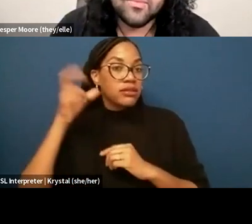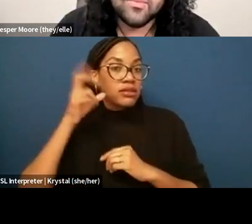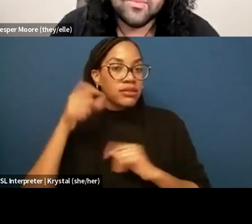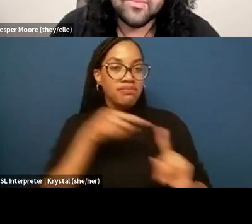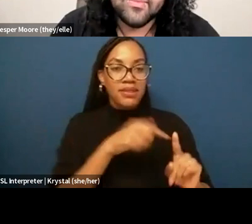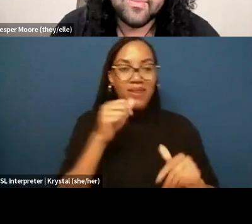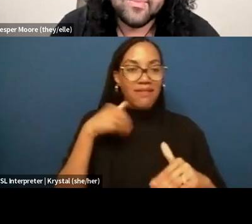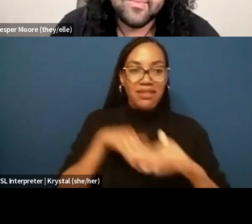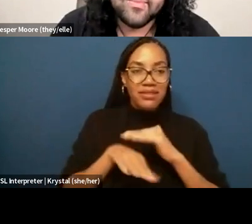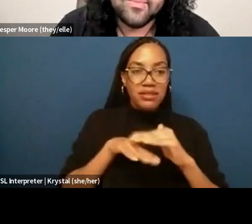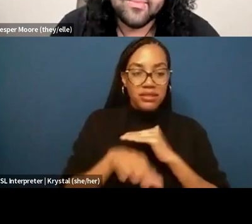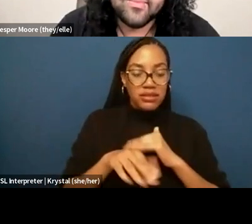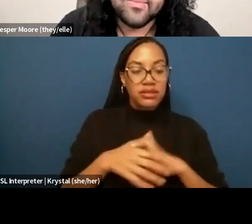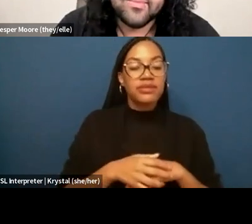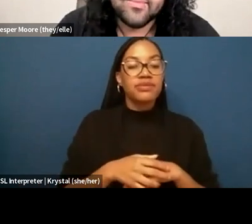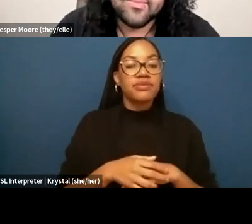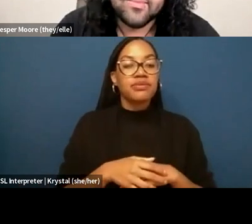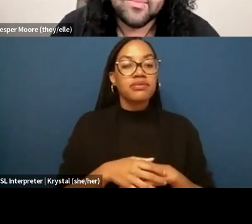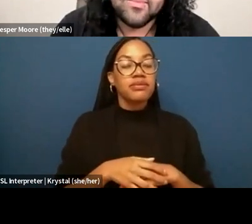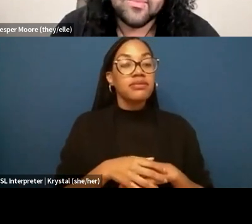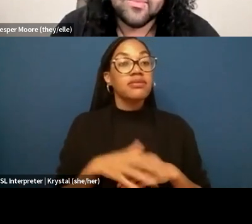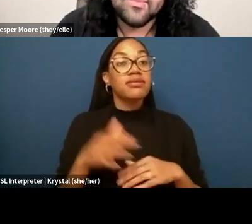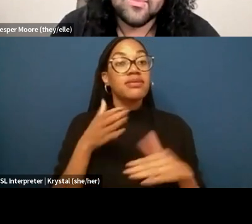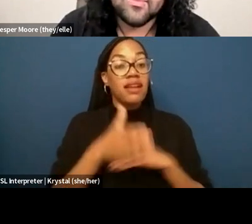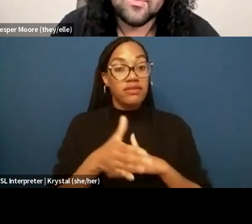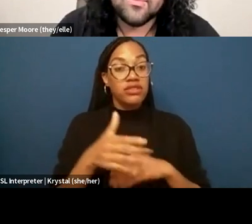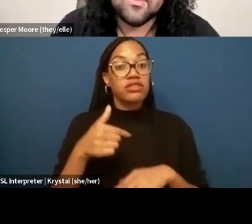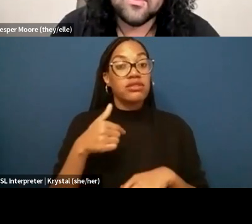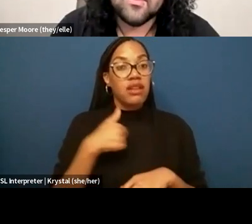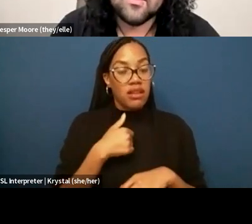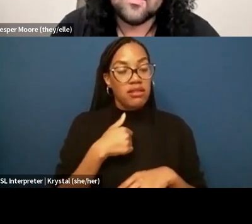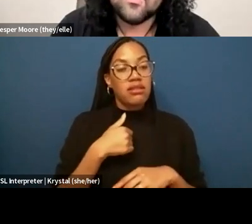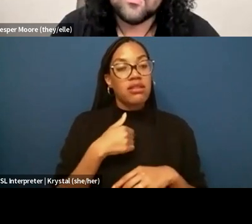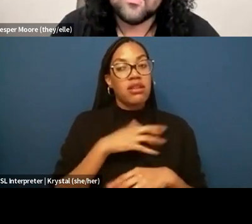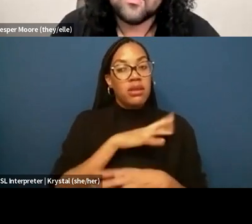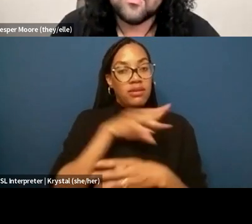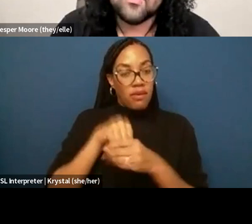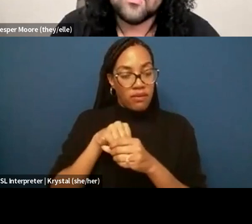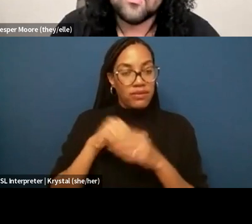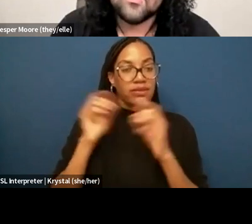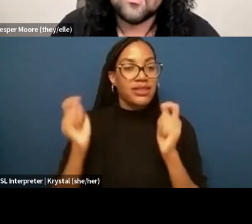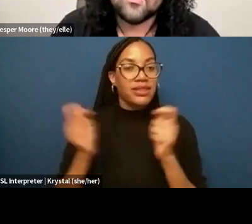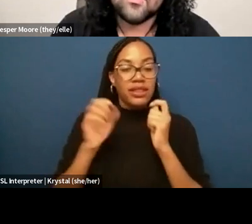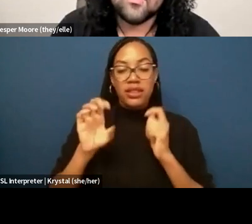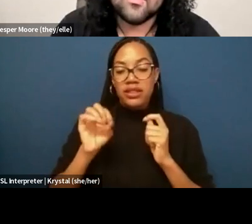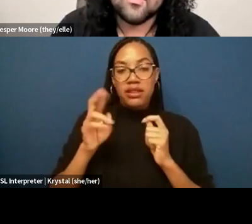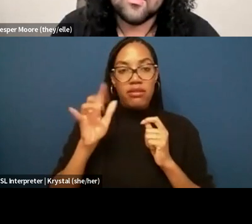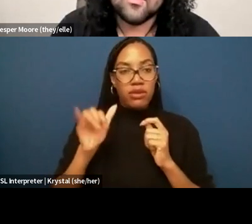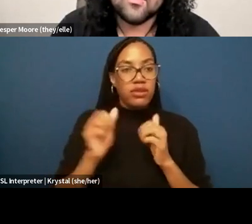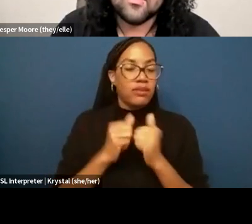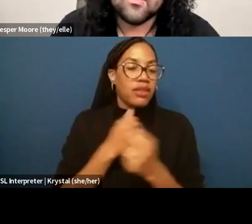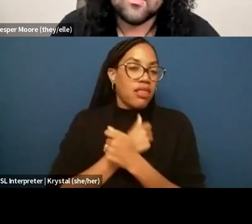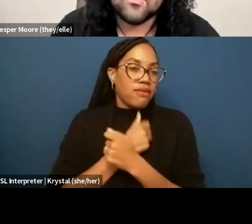had the incredible honor of participating in a ceremony with some loved ones, I went to my grandmother's